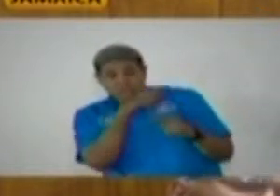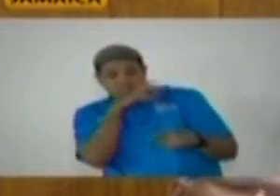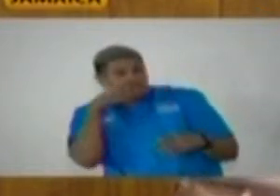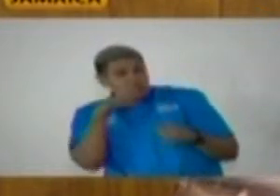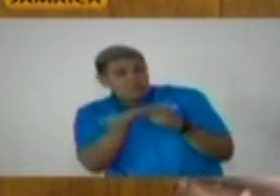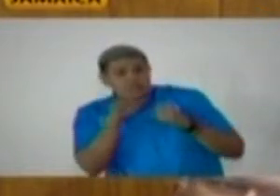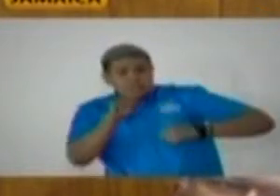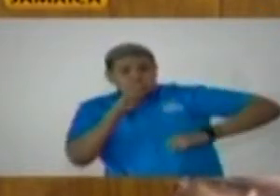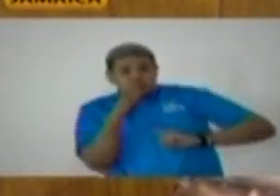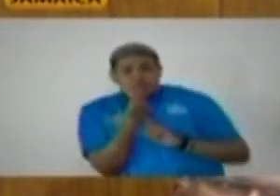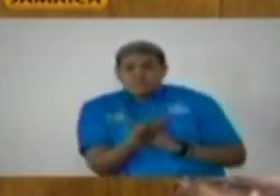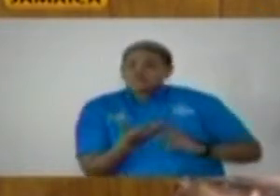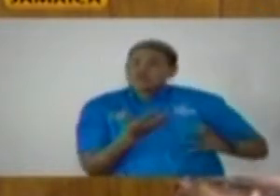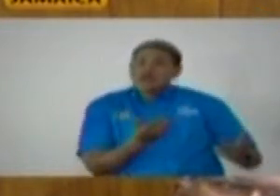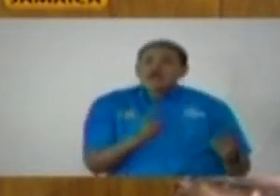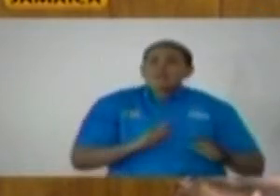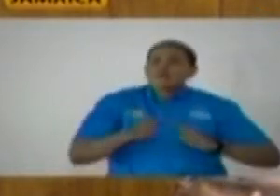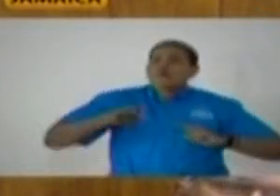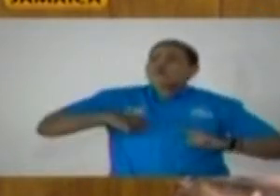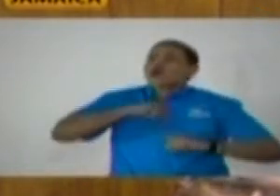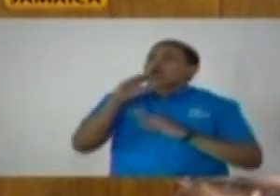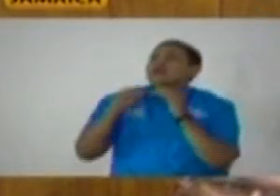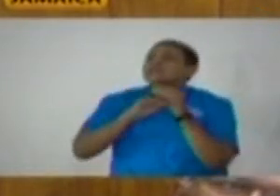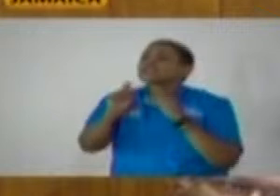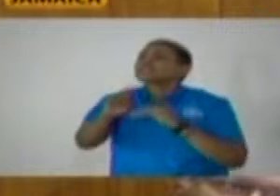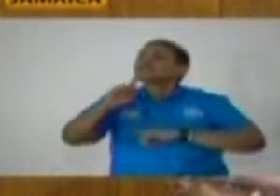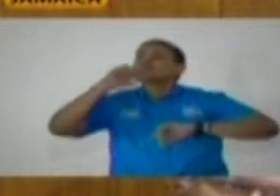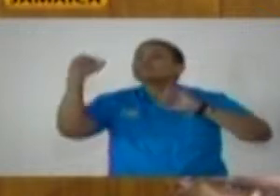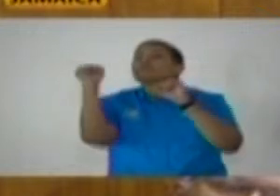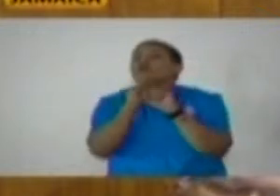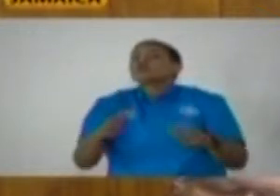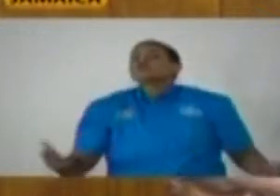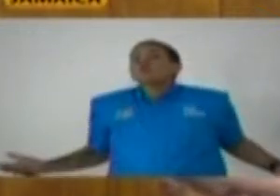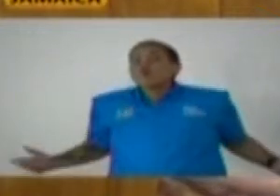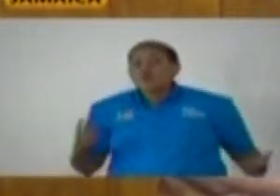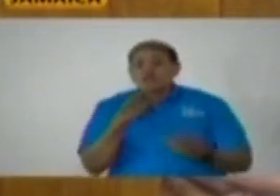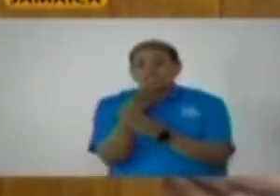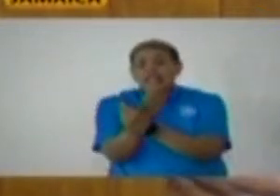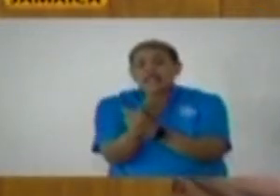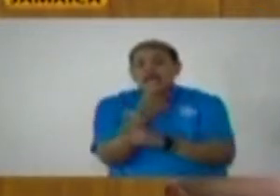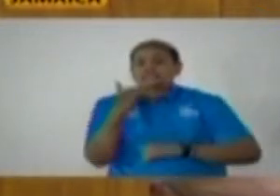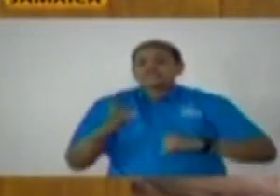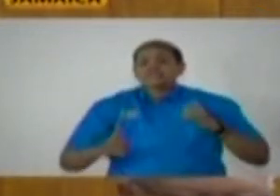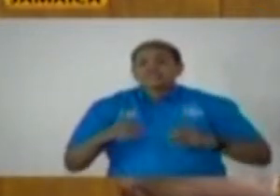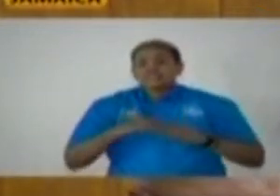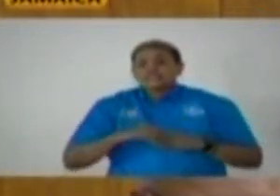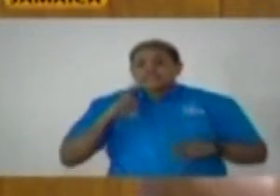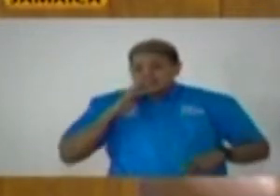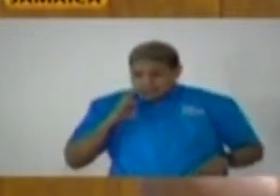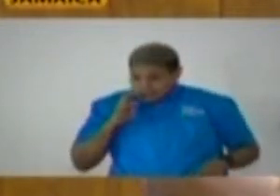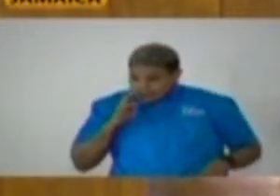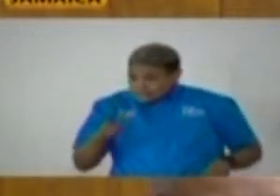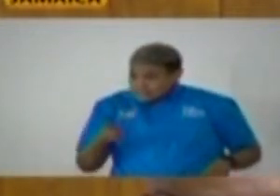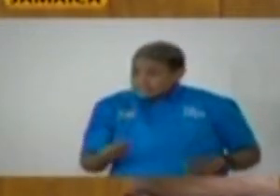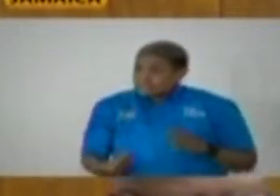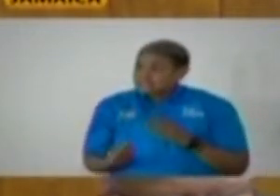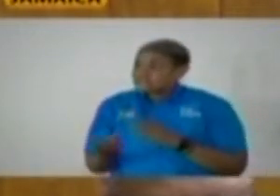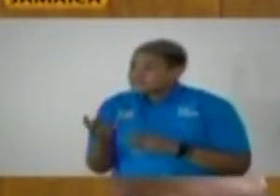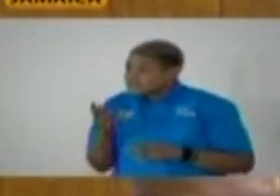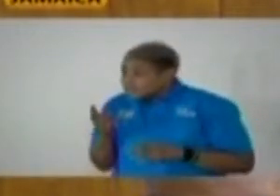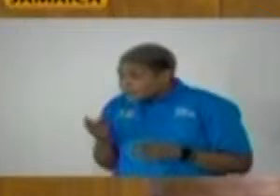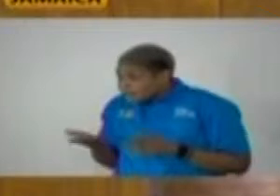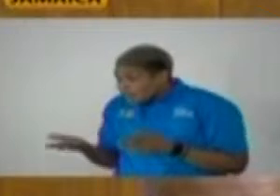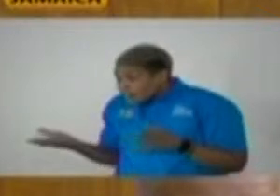need to be expanded, but we also need to ensure that the lands which are in irrigatable areas are